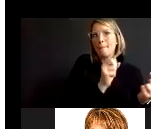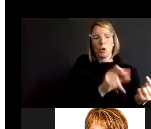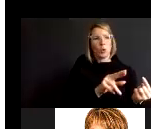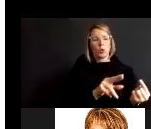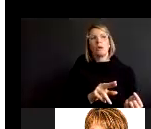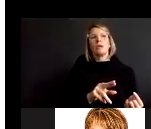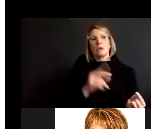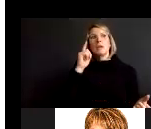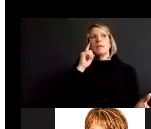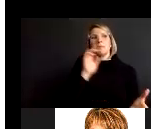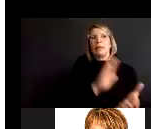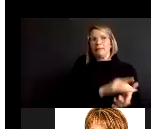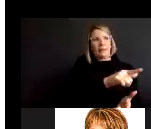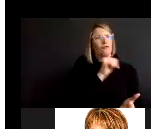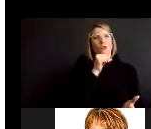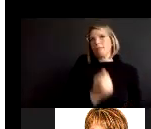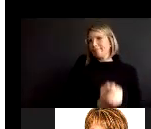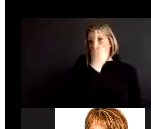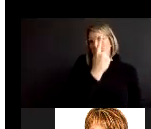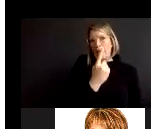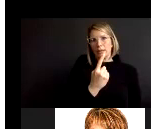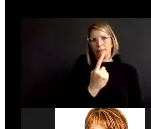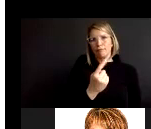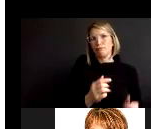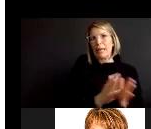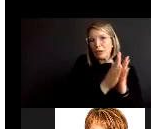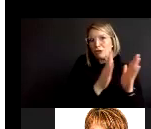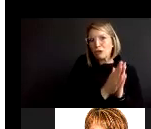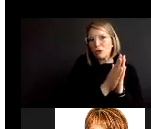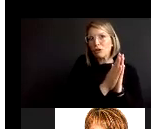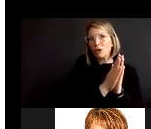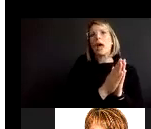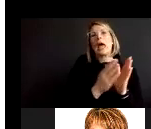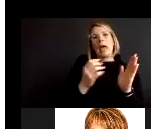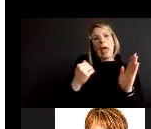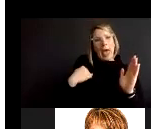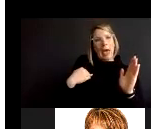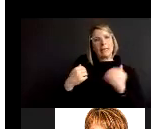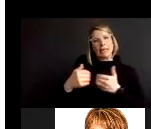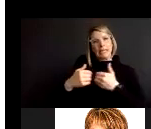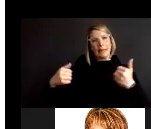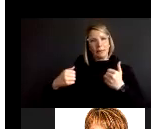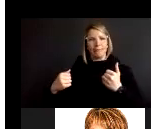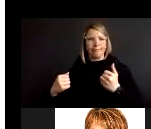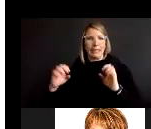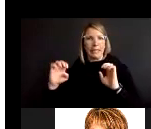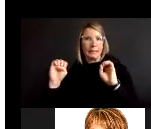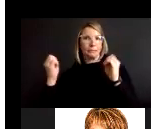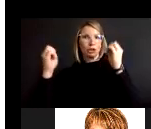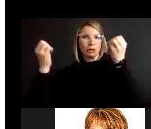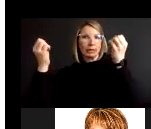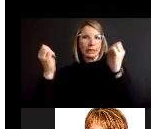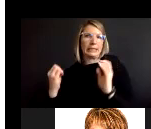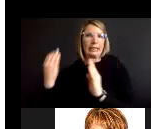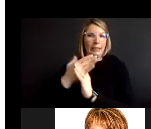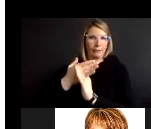person does not understand or appreciate the risk, there is an ability to intervene and act in an emergency and potentially remove that